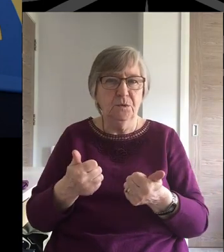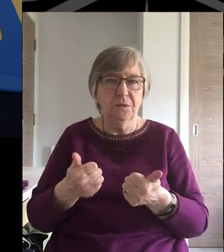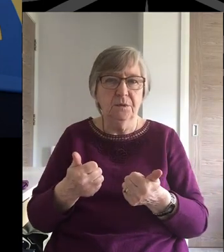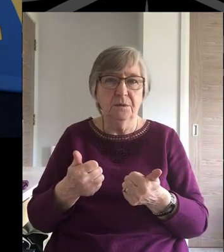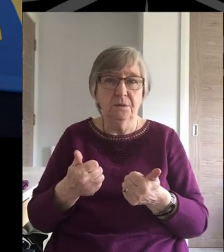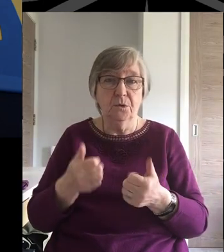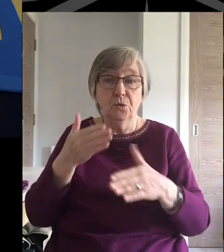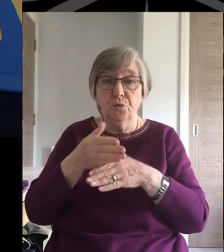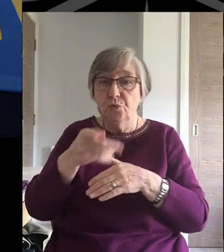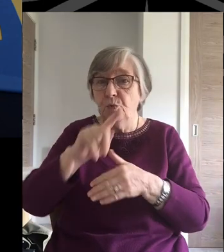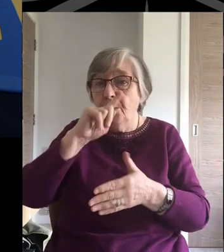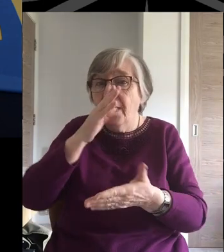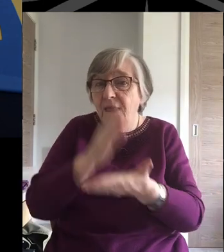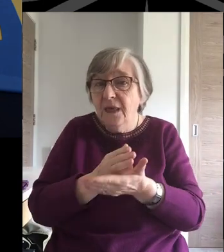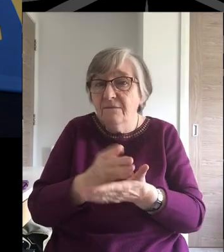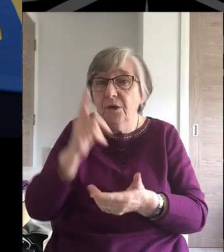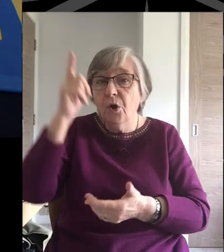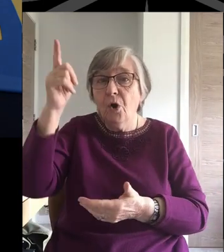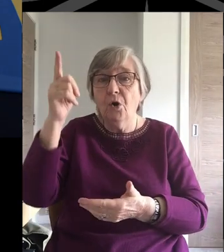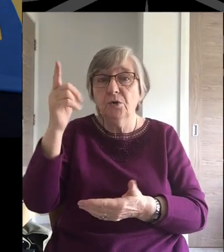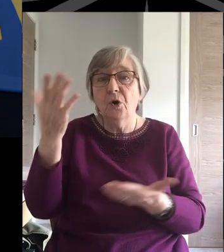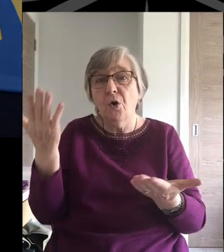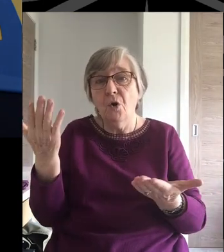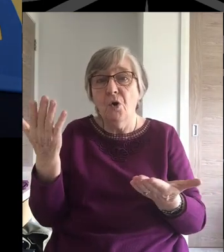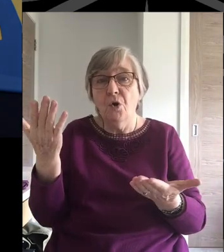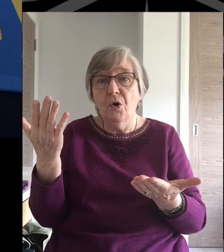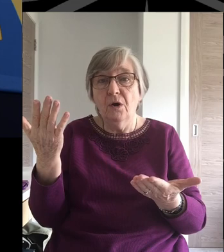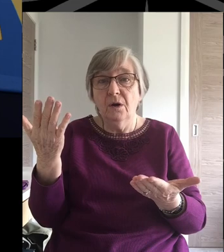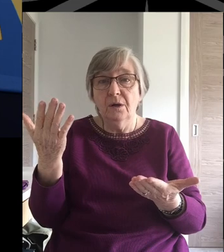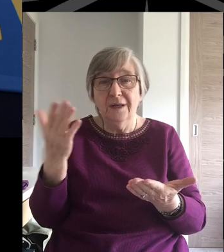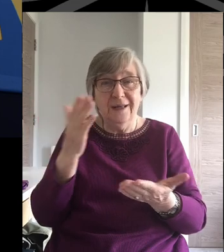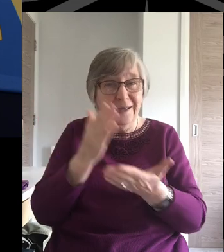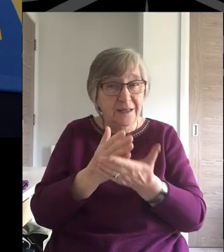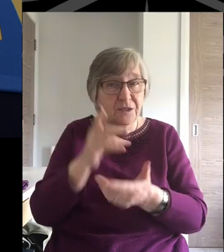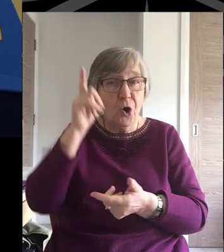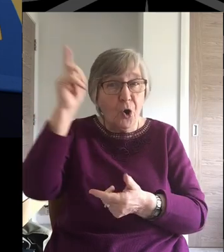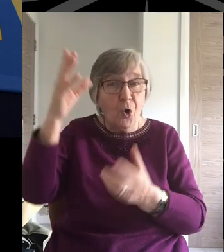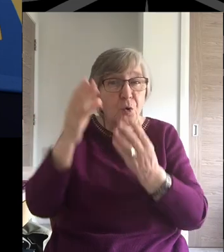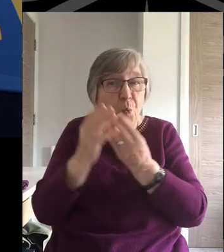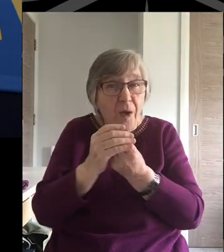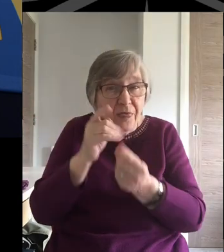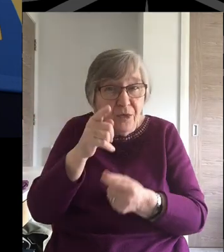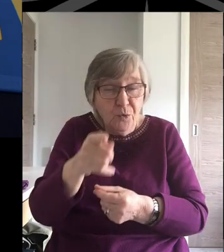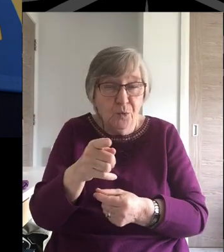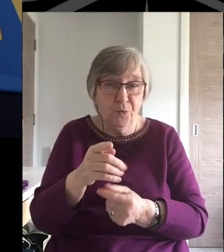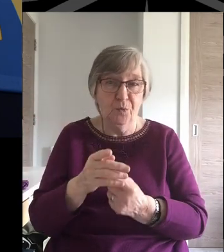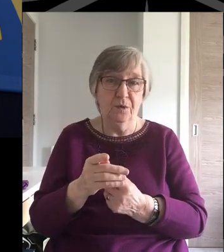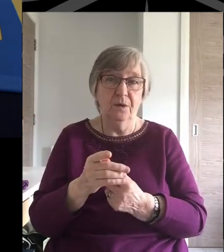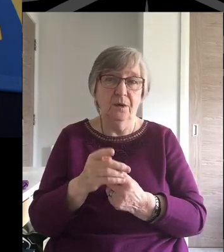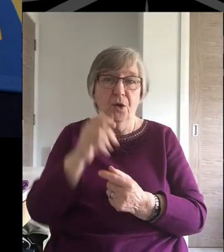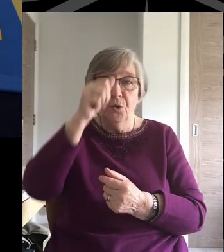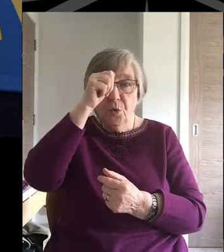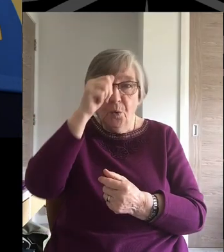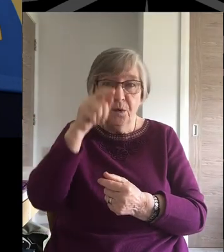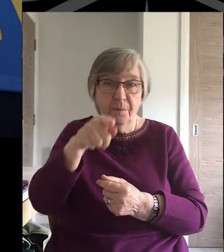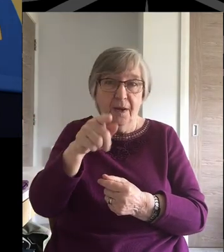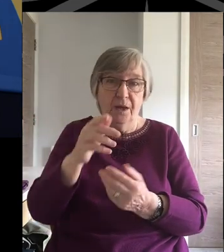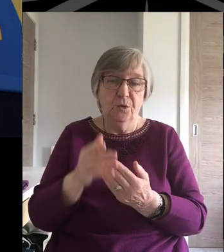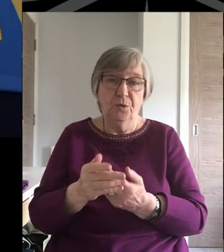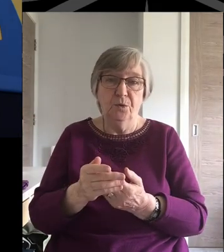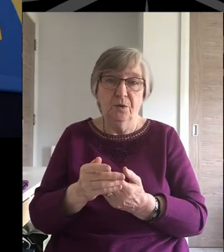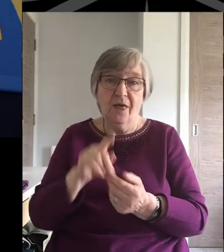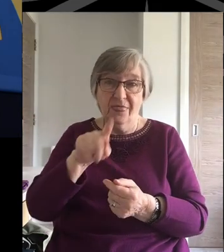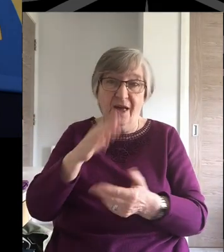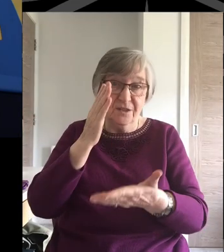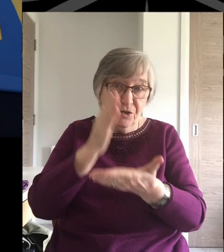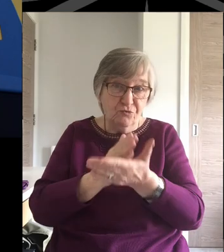So do you just believe in God, or is he with you, in you, known by you? For that is the